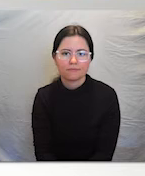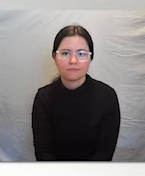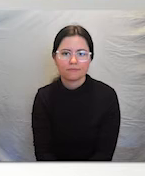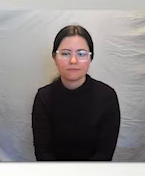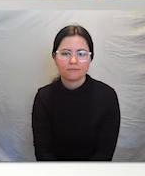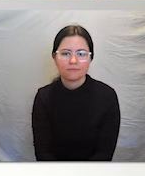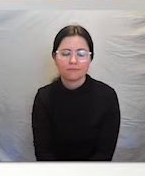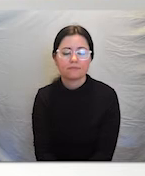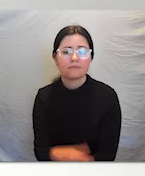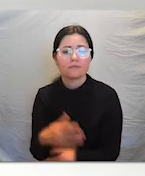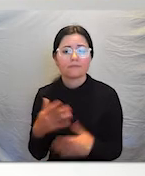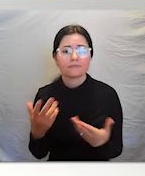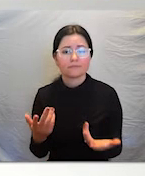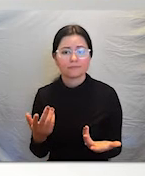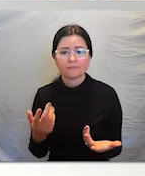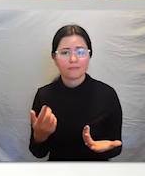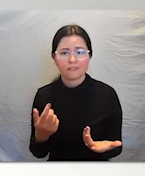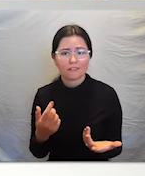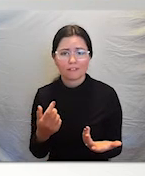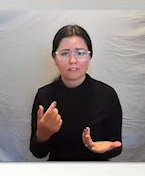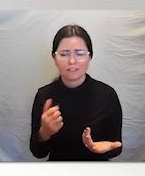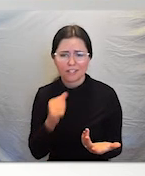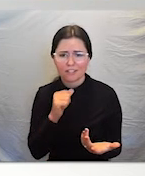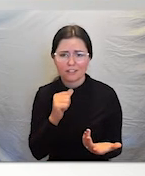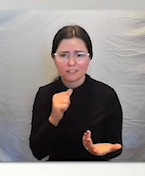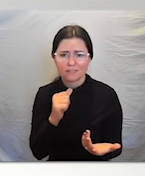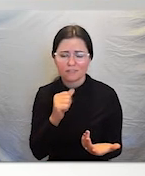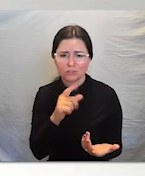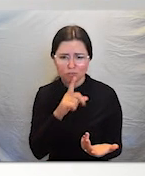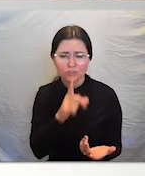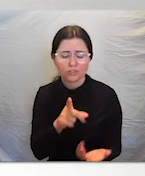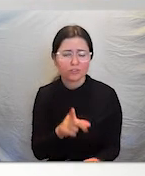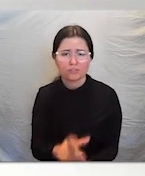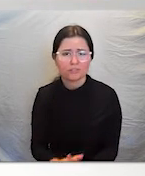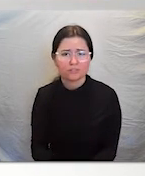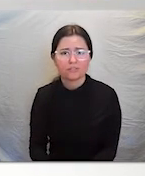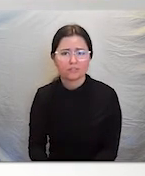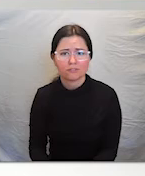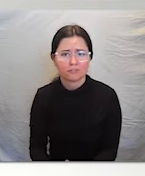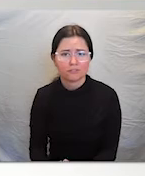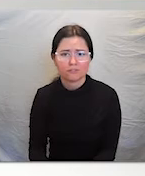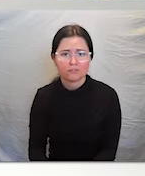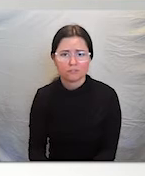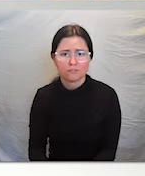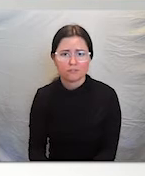enough. I don't doubt that for a second. But I can't seem to, like,